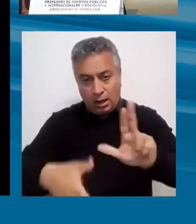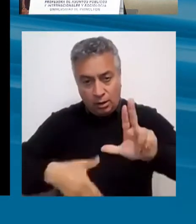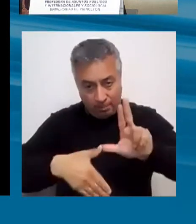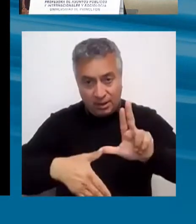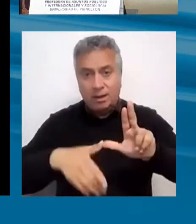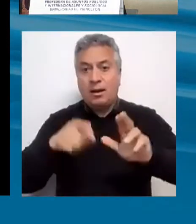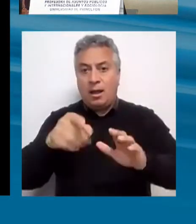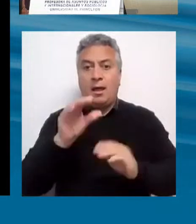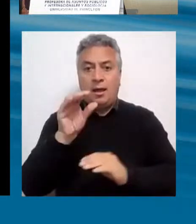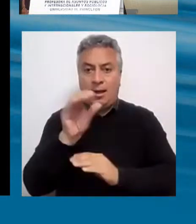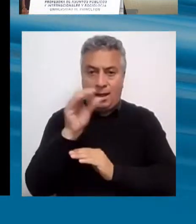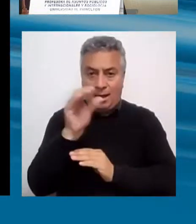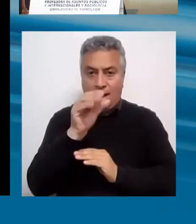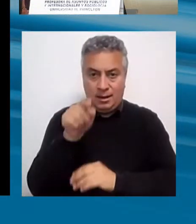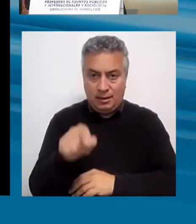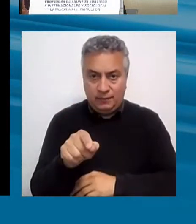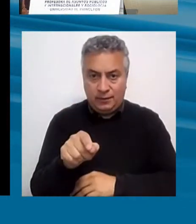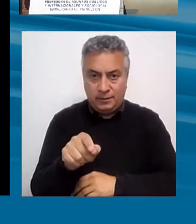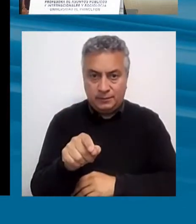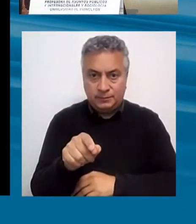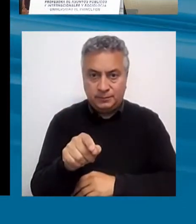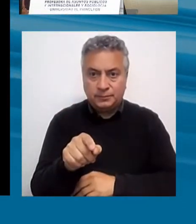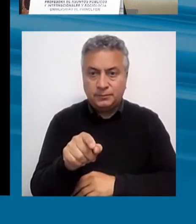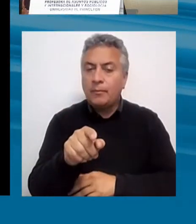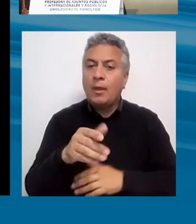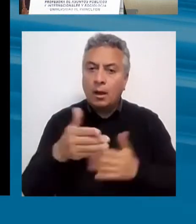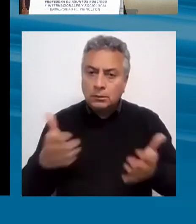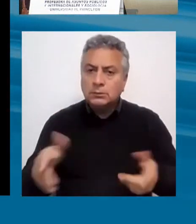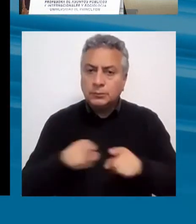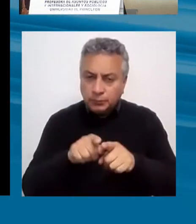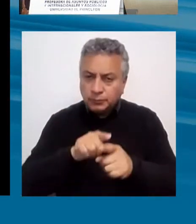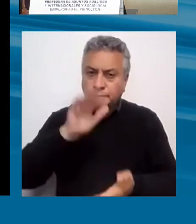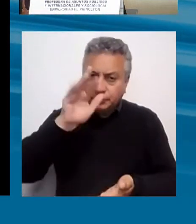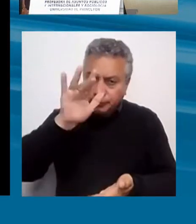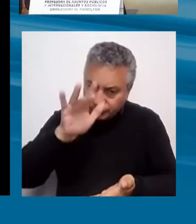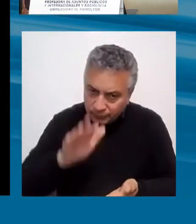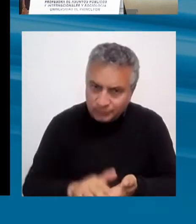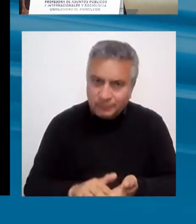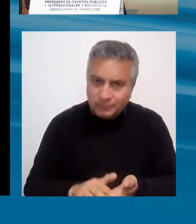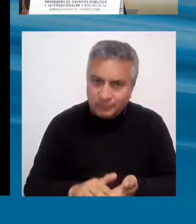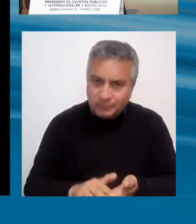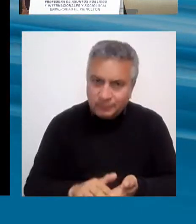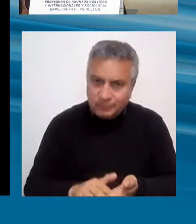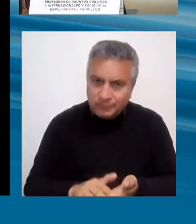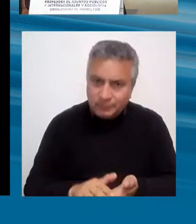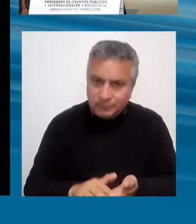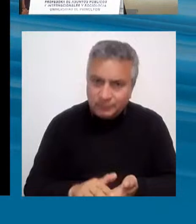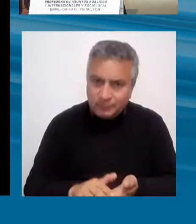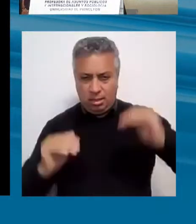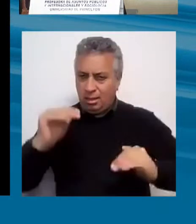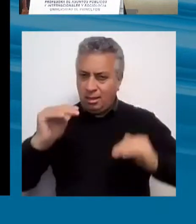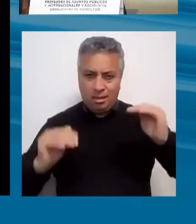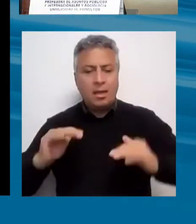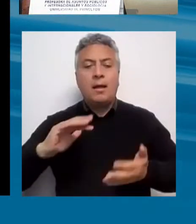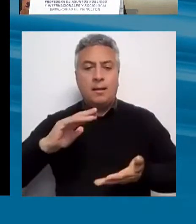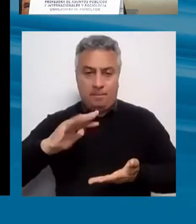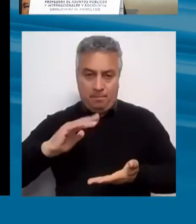and the Caribbean is to reduce inequality. And